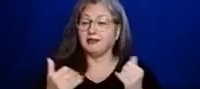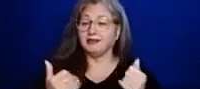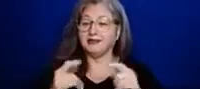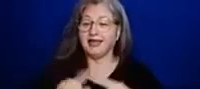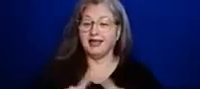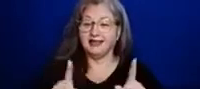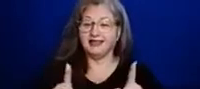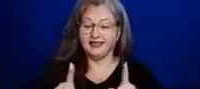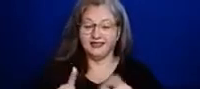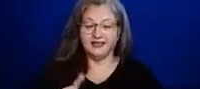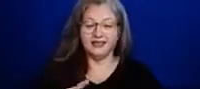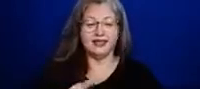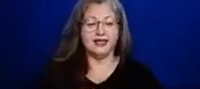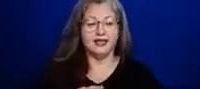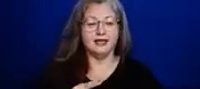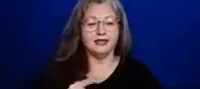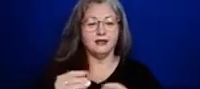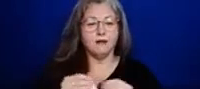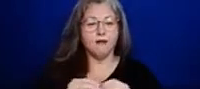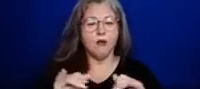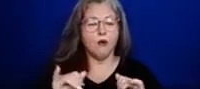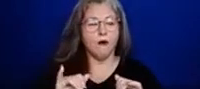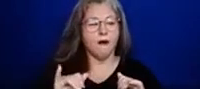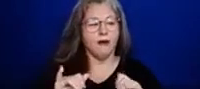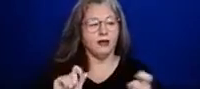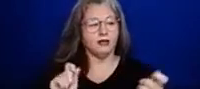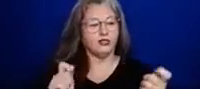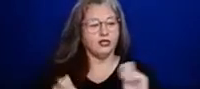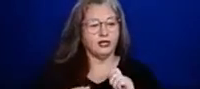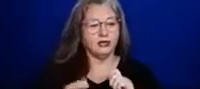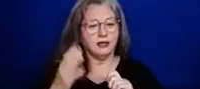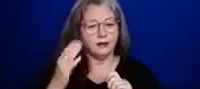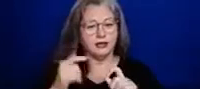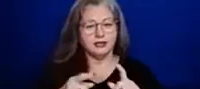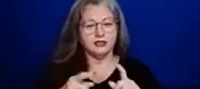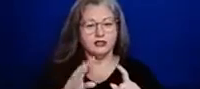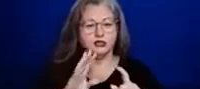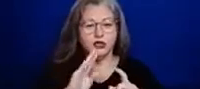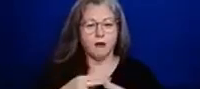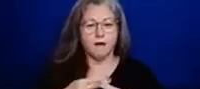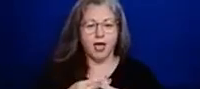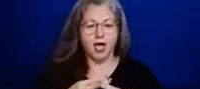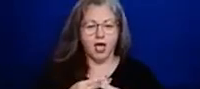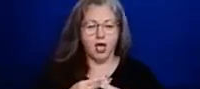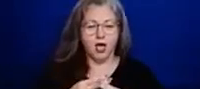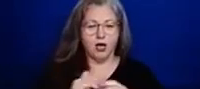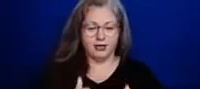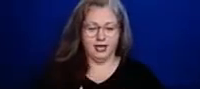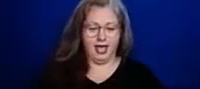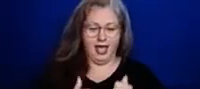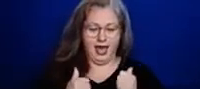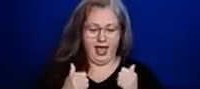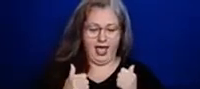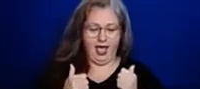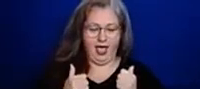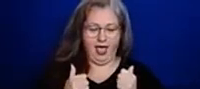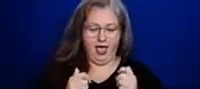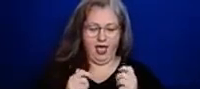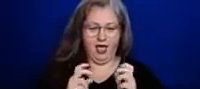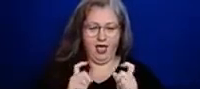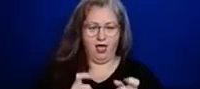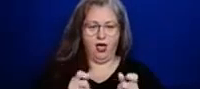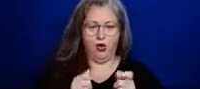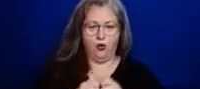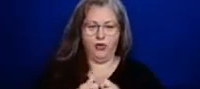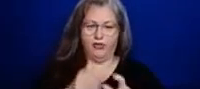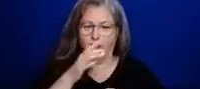The message is changed, because it's like giving life through the sex of the